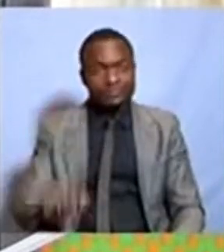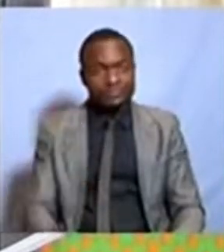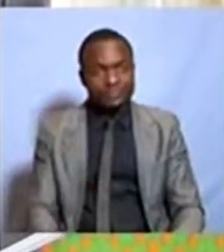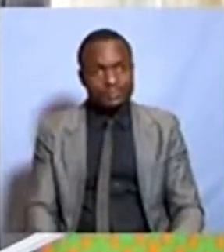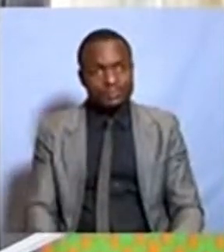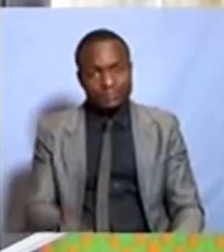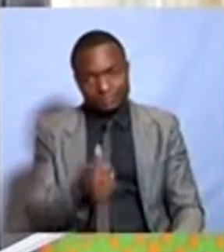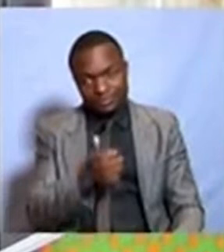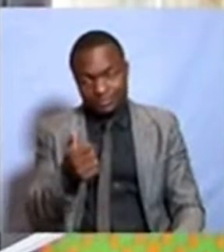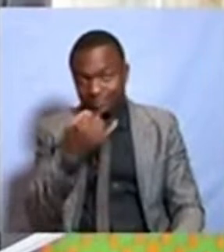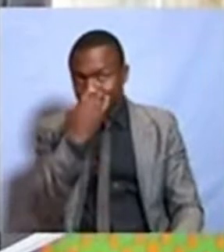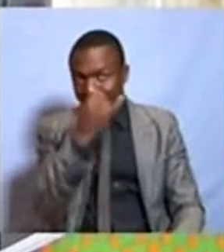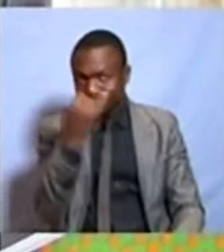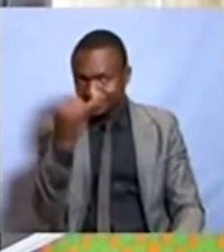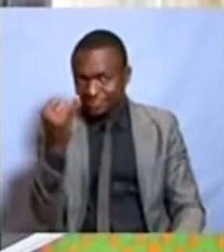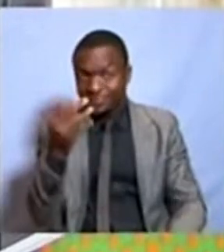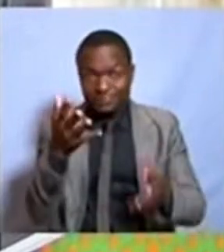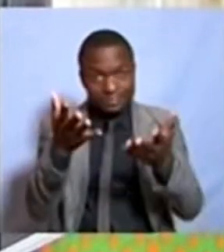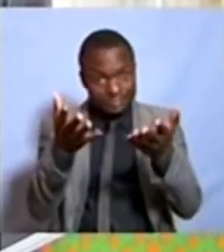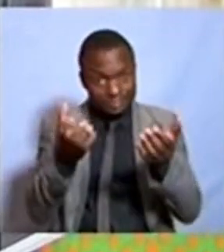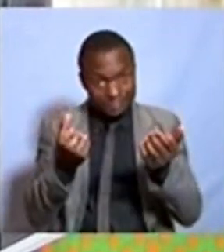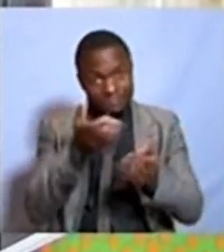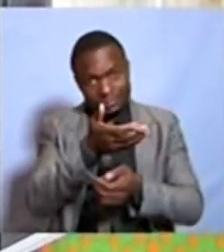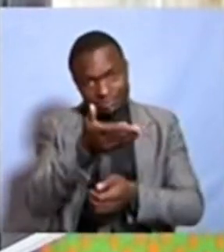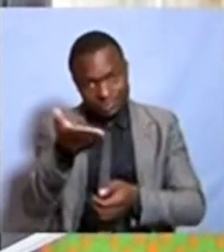other issue I would want you to